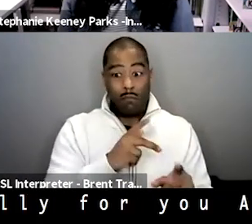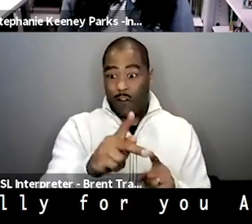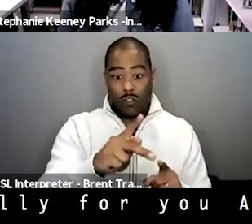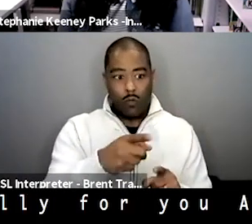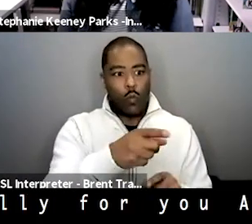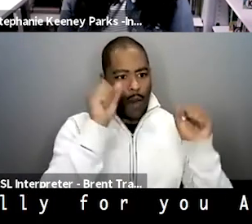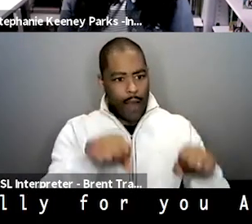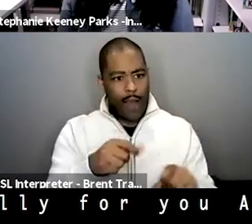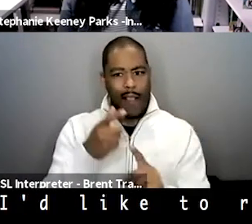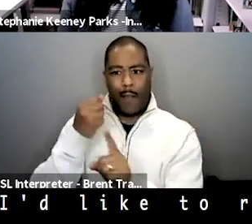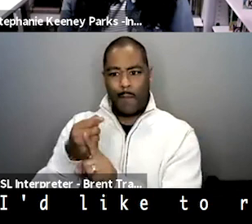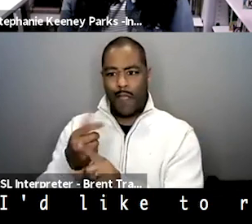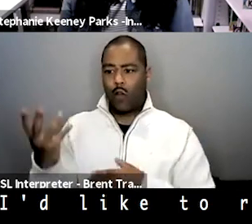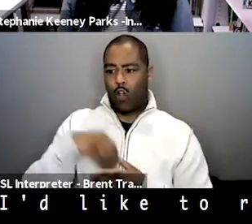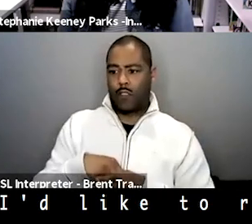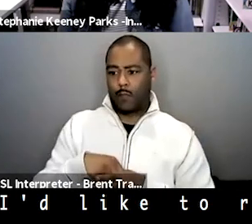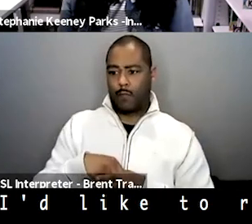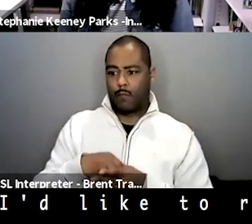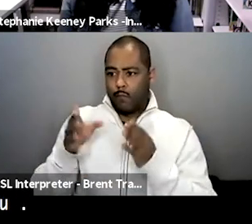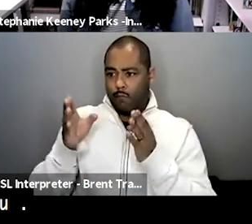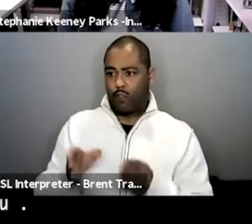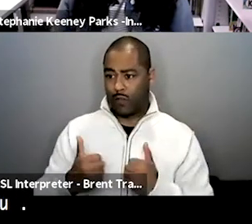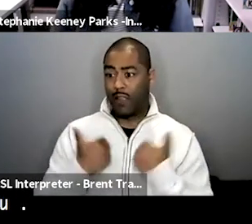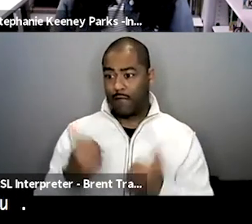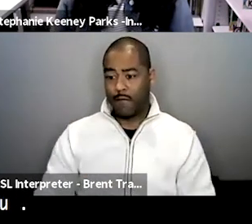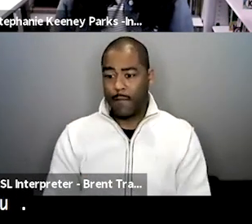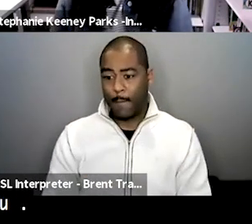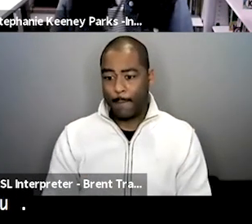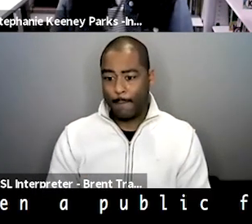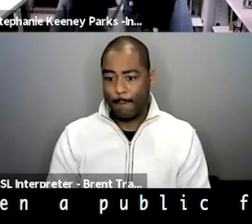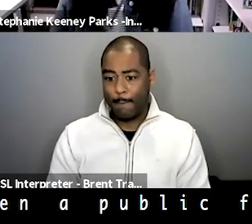There's a question that's specifically for you, Amy, in the chat, and I'd like to read that out to you.